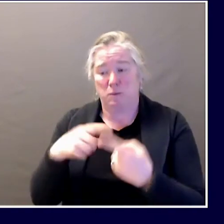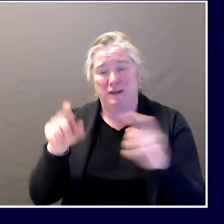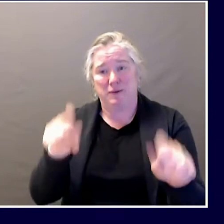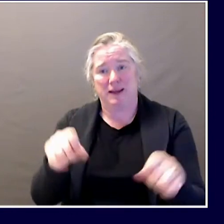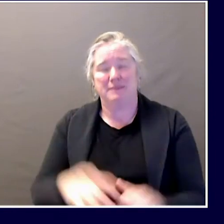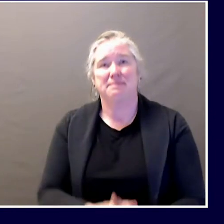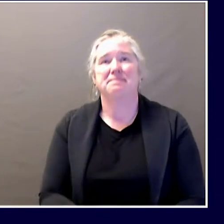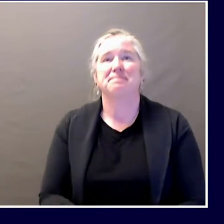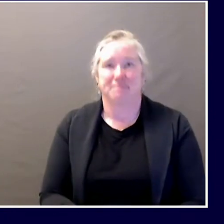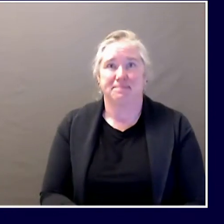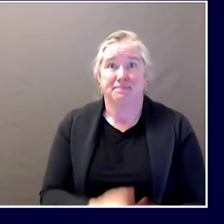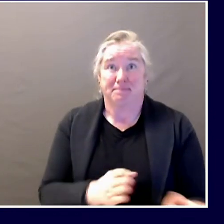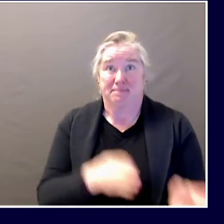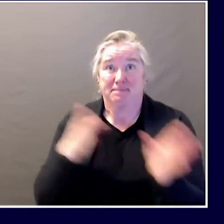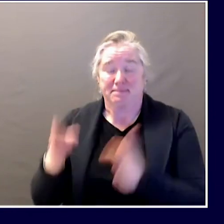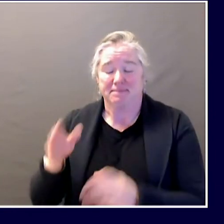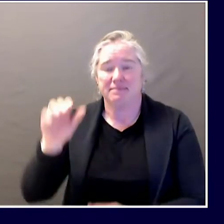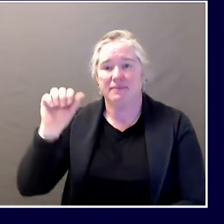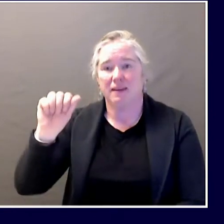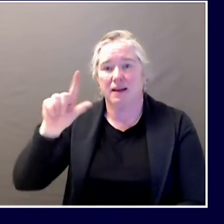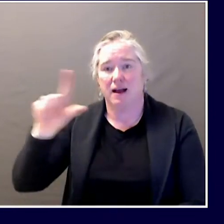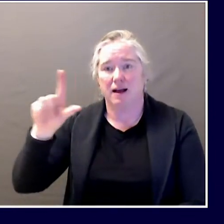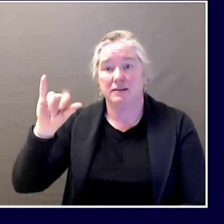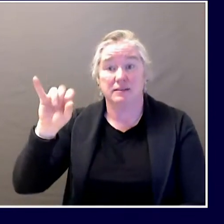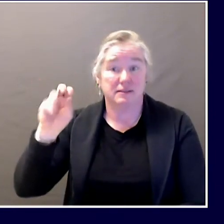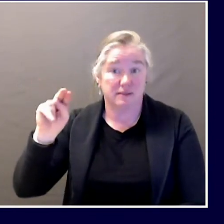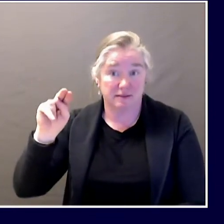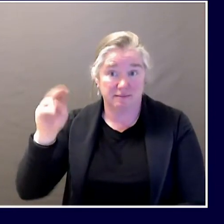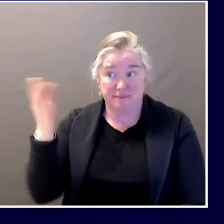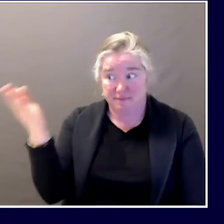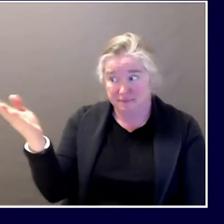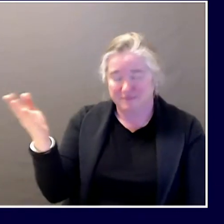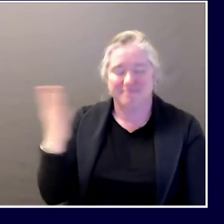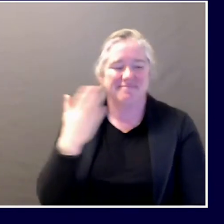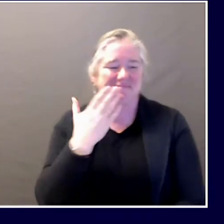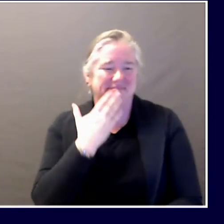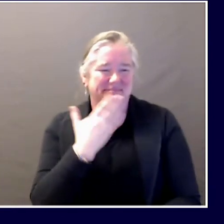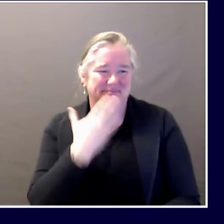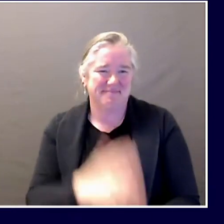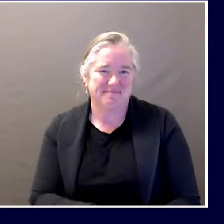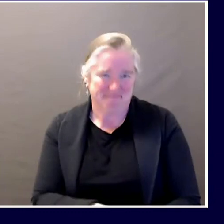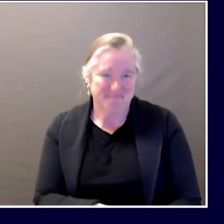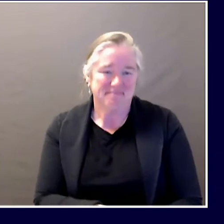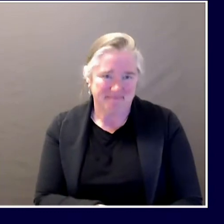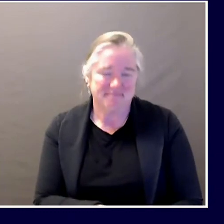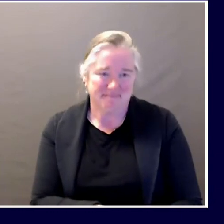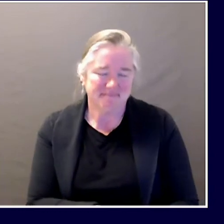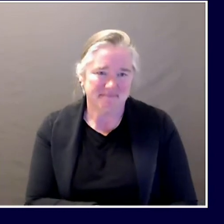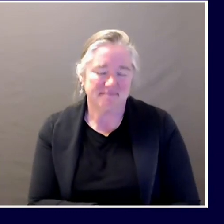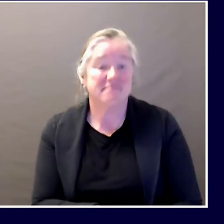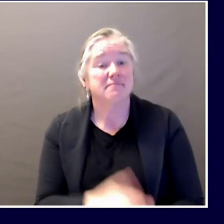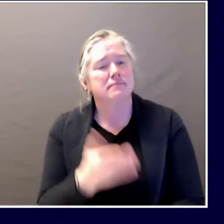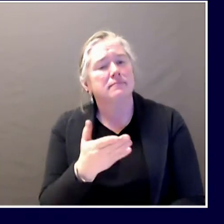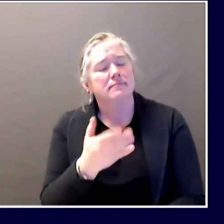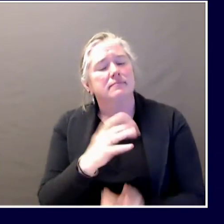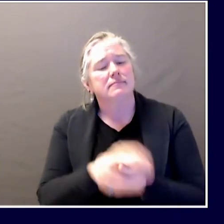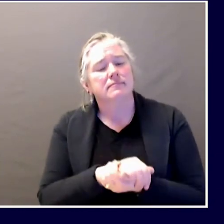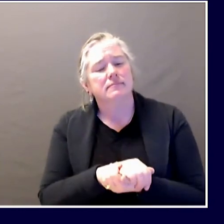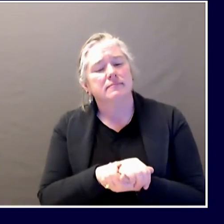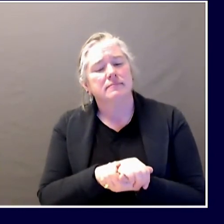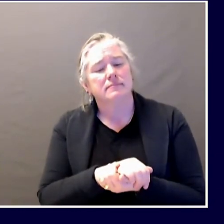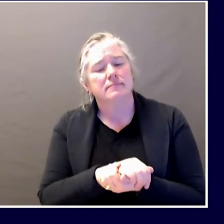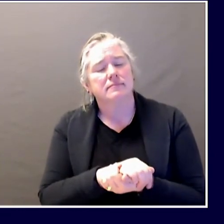to Allison Ross. Hi, Dr. Shah. Thanks so much for taking my question today. So going back to